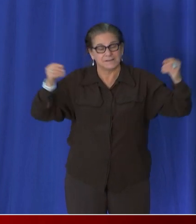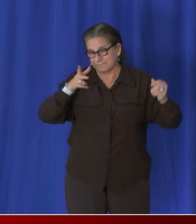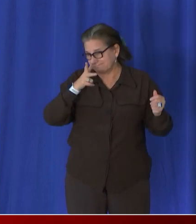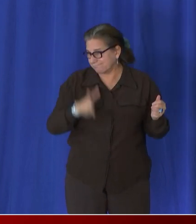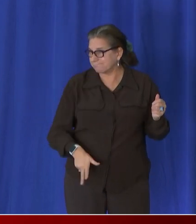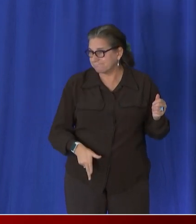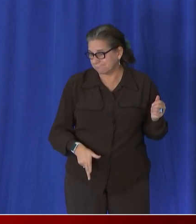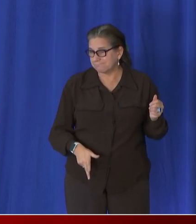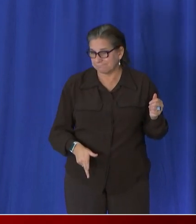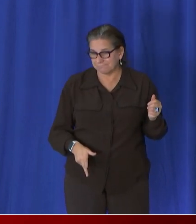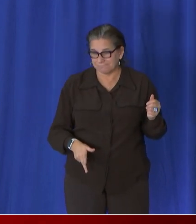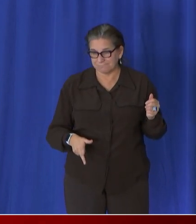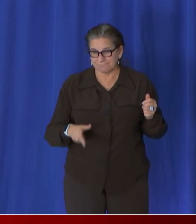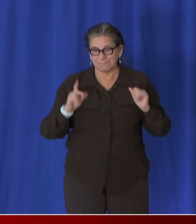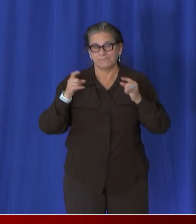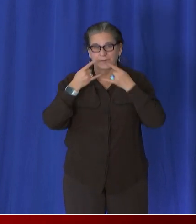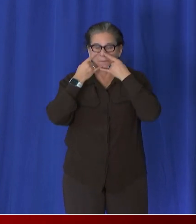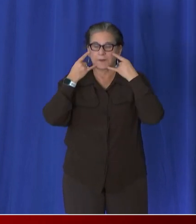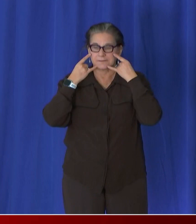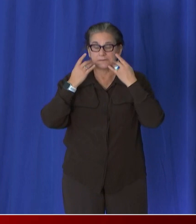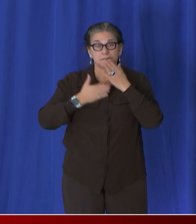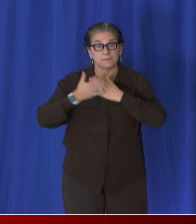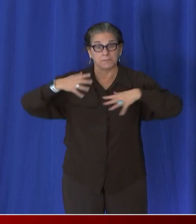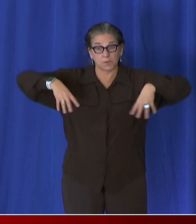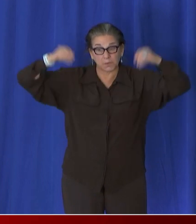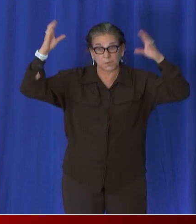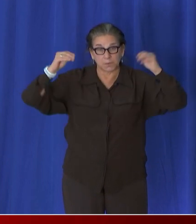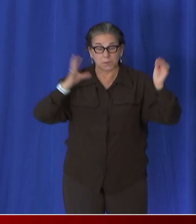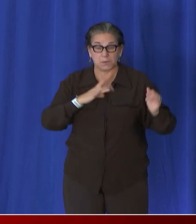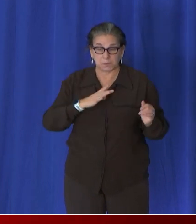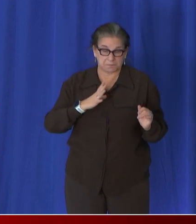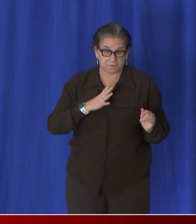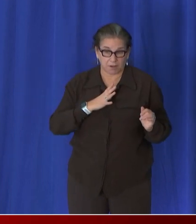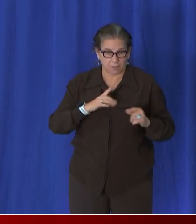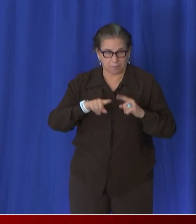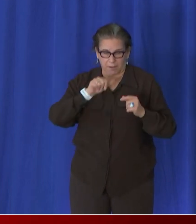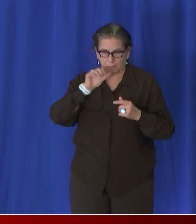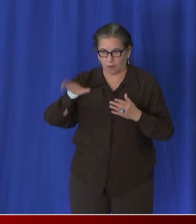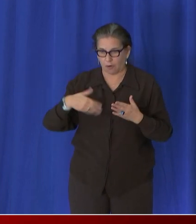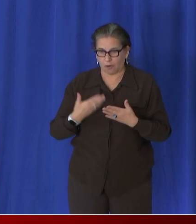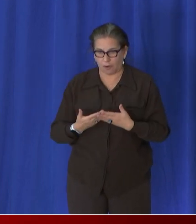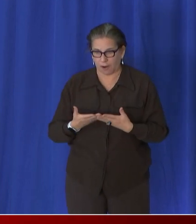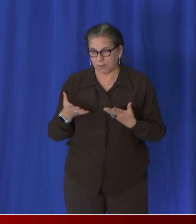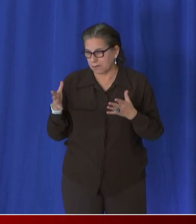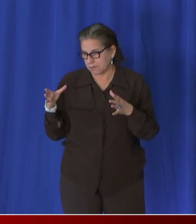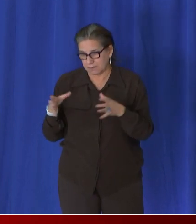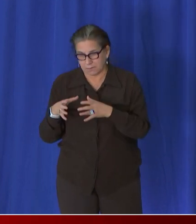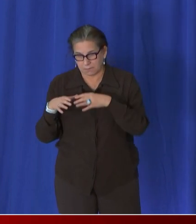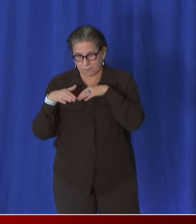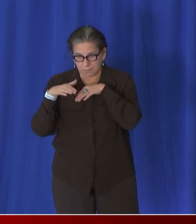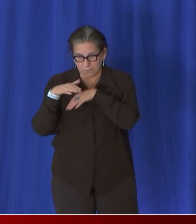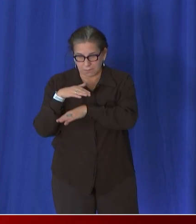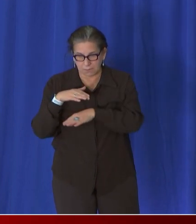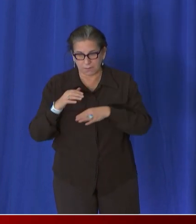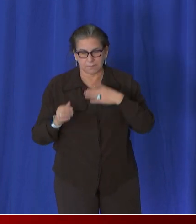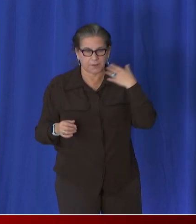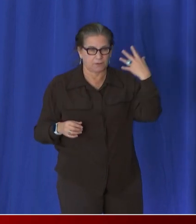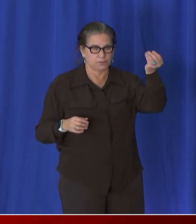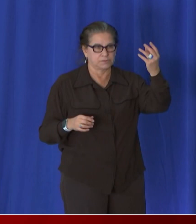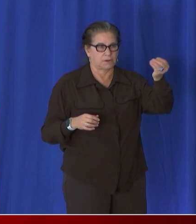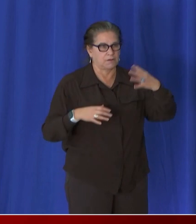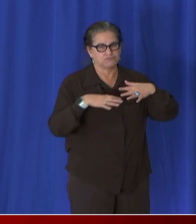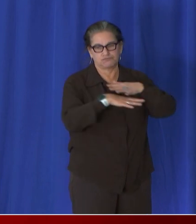gatherings instead of large gatherings. Use testing to know your status and the status of people around